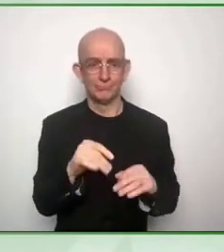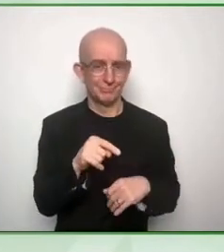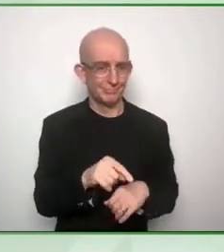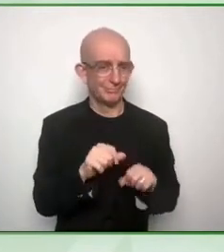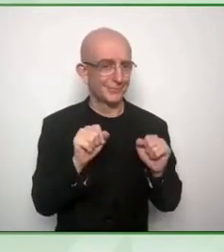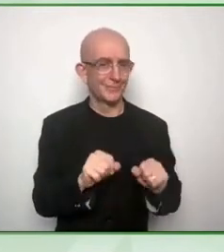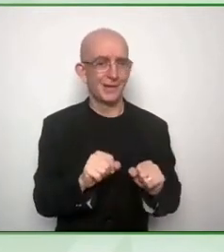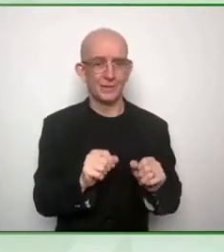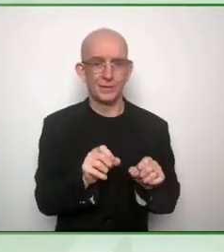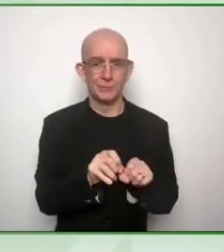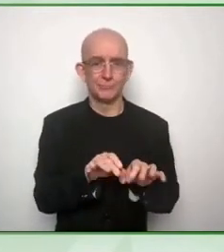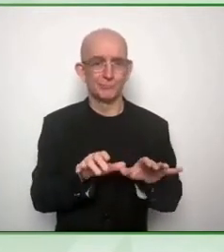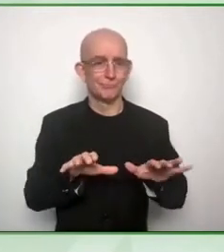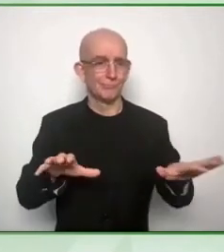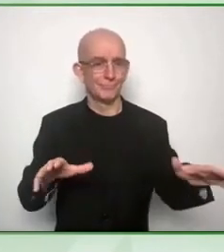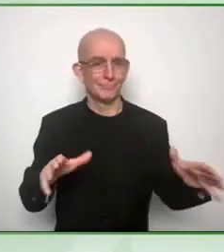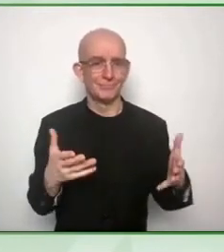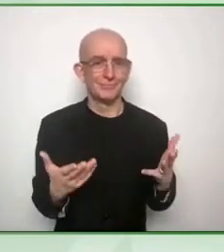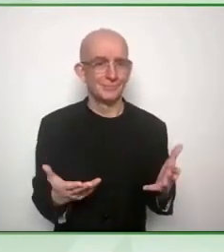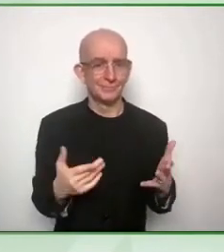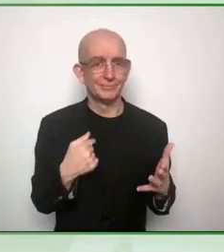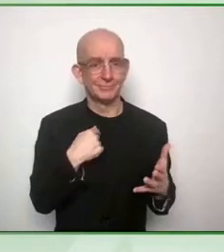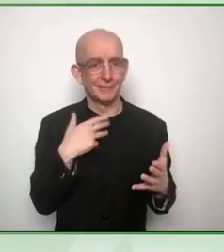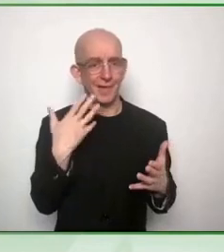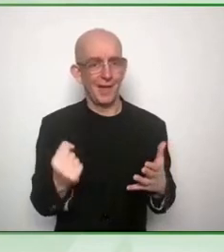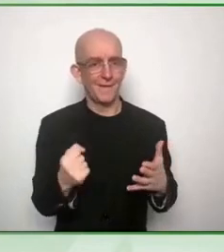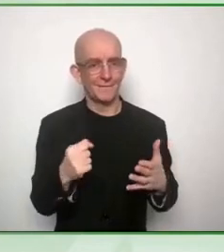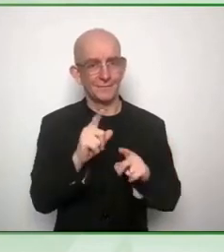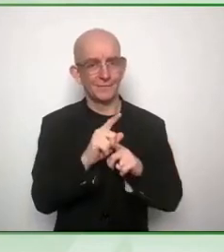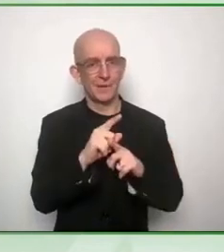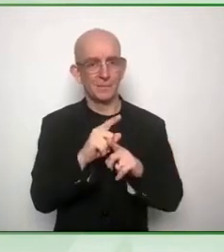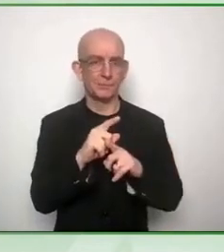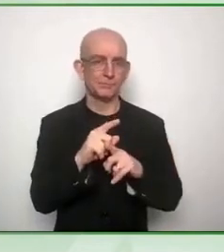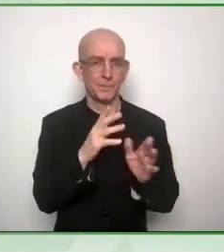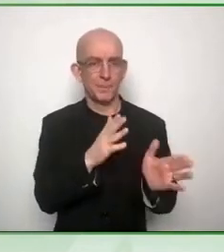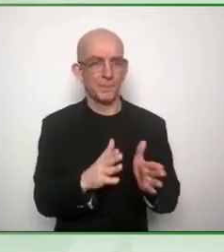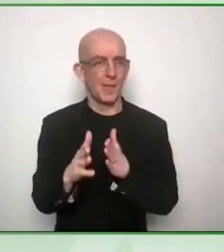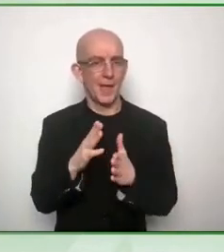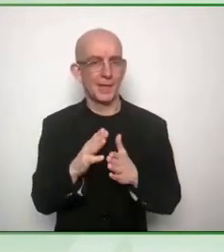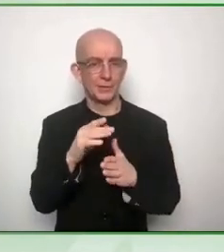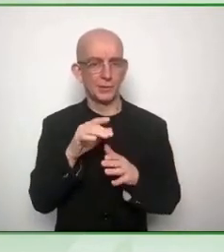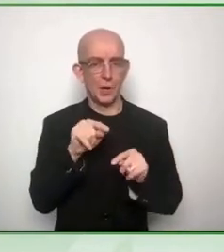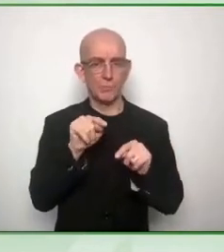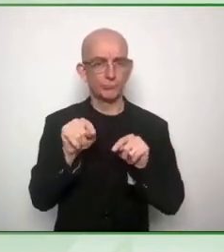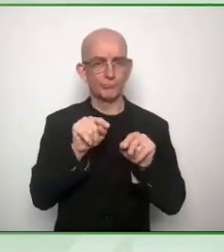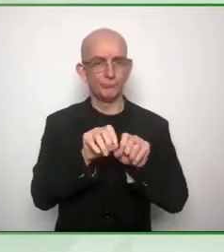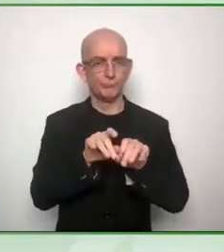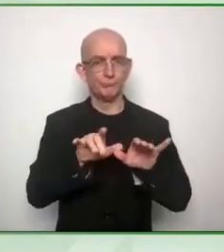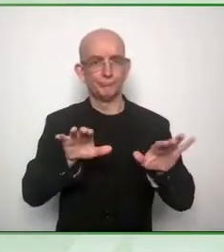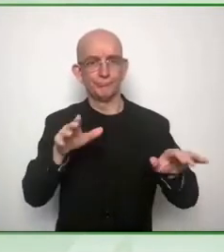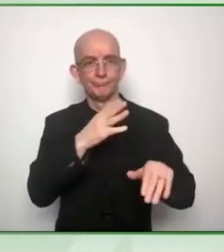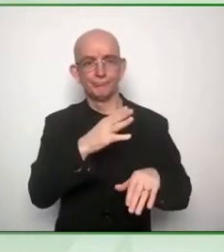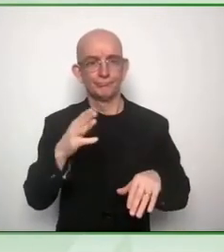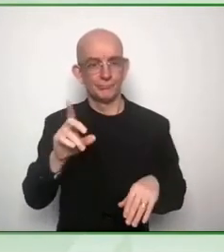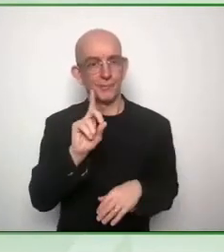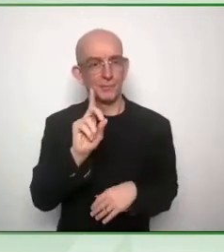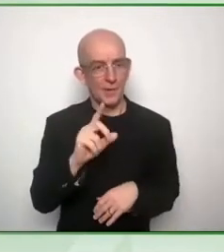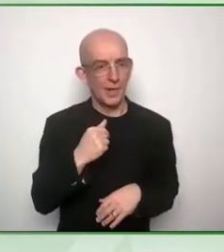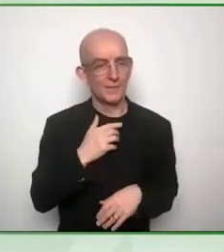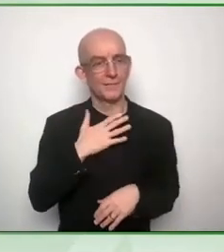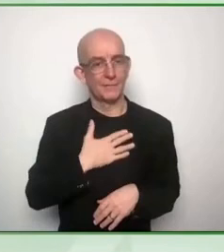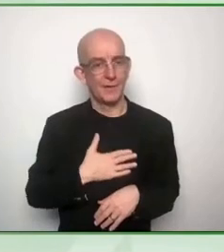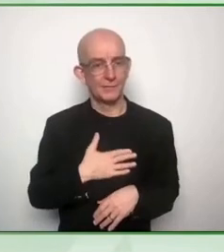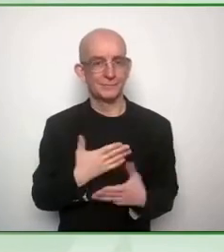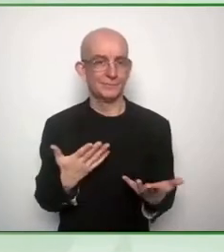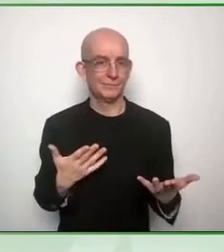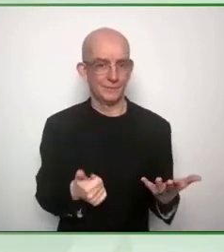interest around this application. And once we have that, we can start seeing what the demand is and then, take it from there. Nick, everything is driven